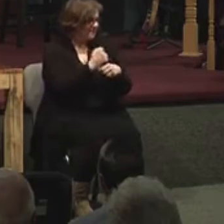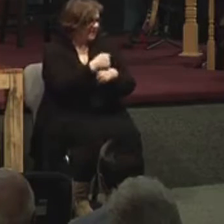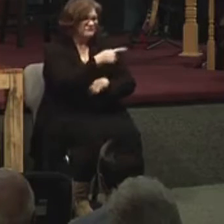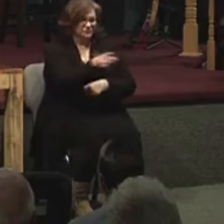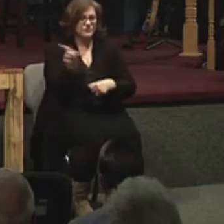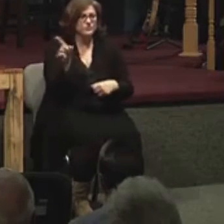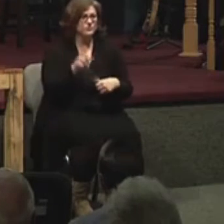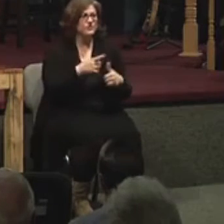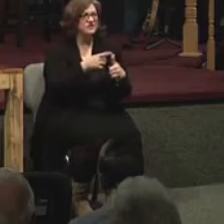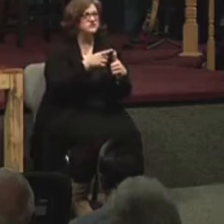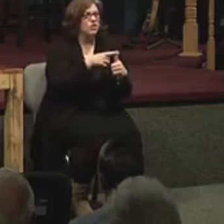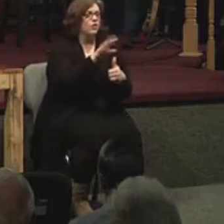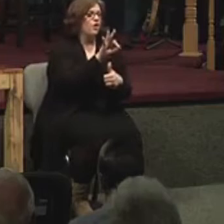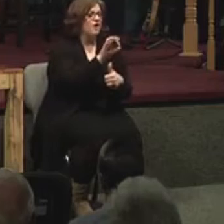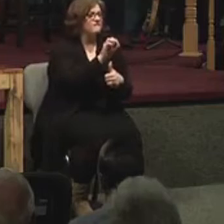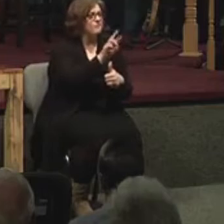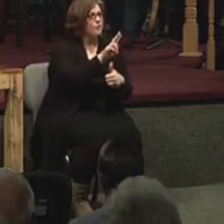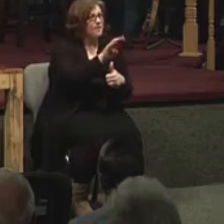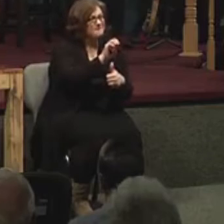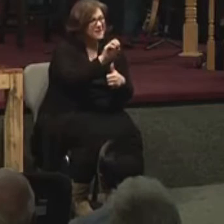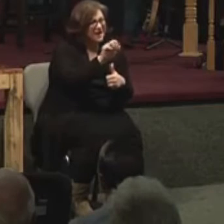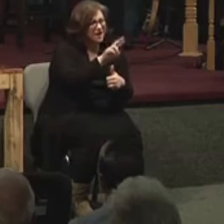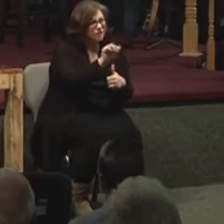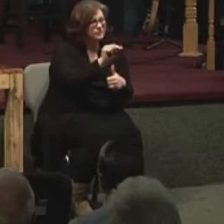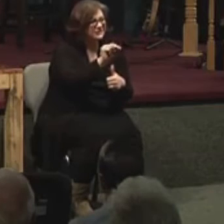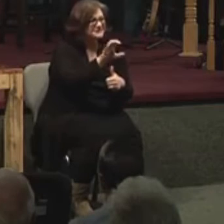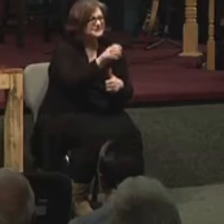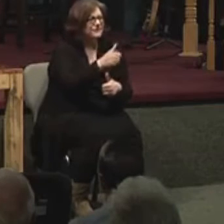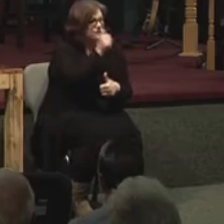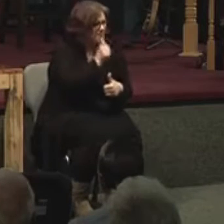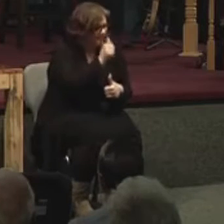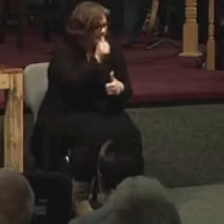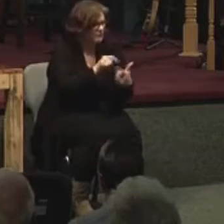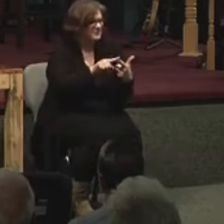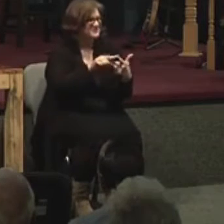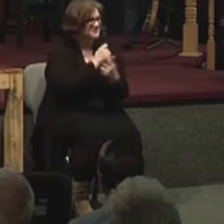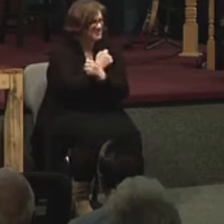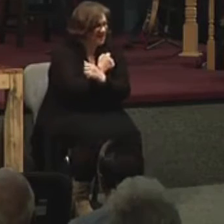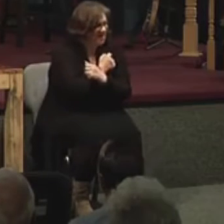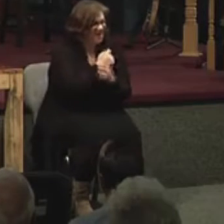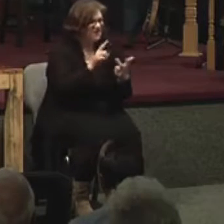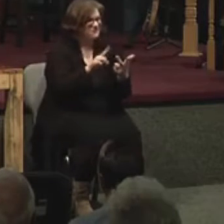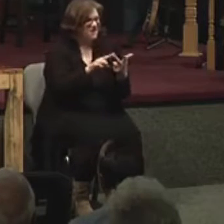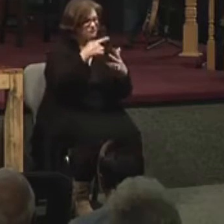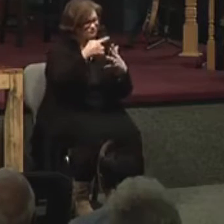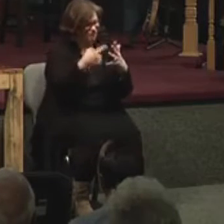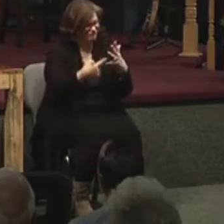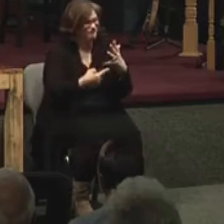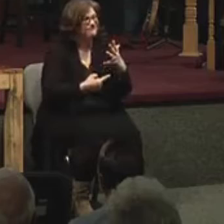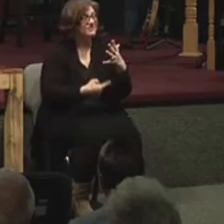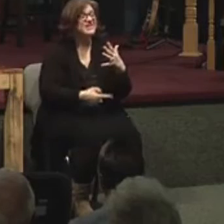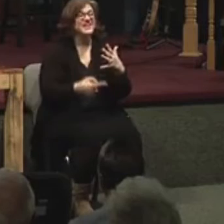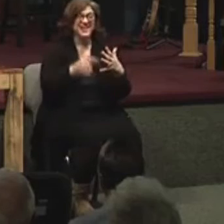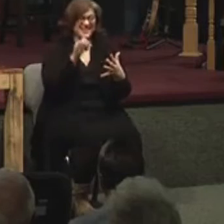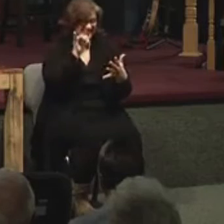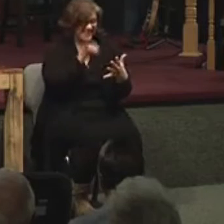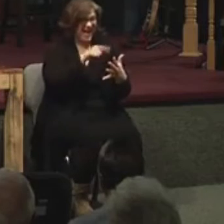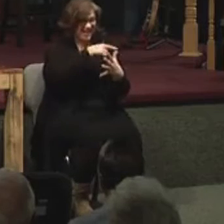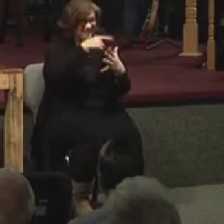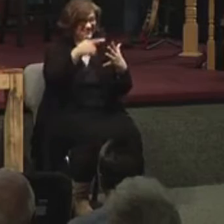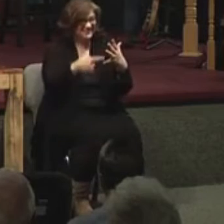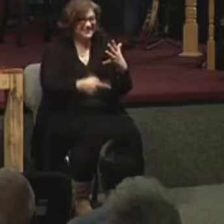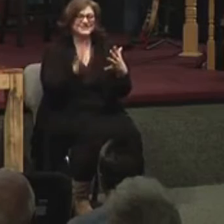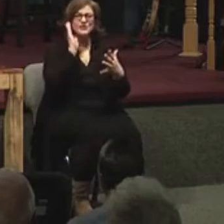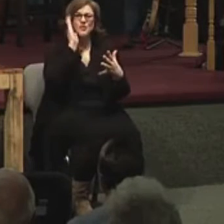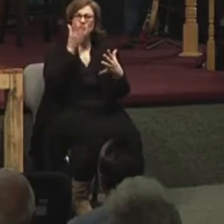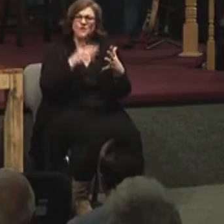no law. This is what is going to grow in your life if you make room for Jesus. This is what's going to grow